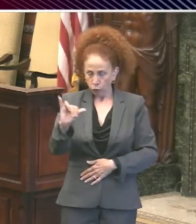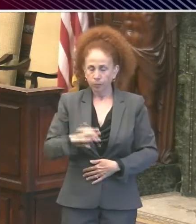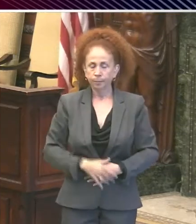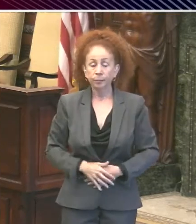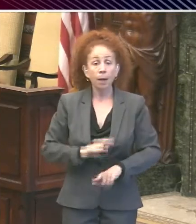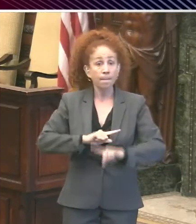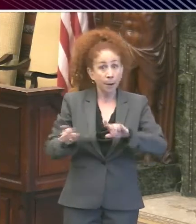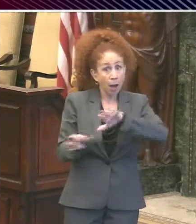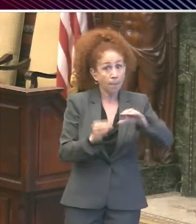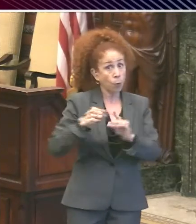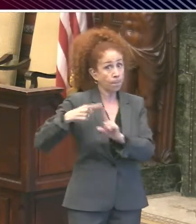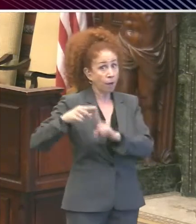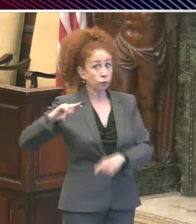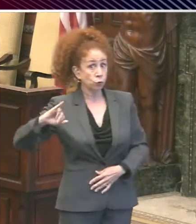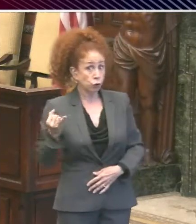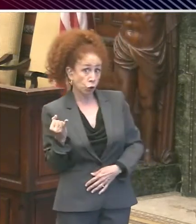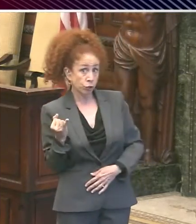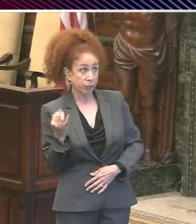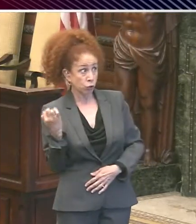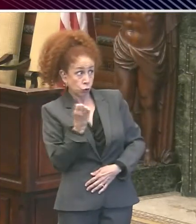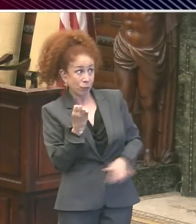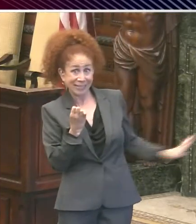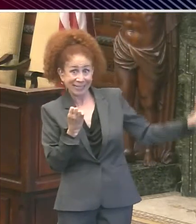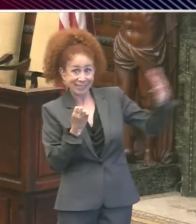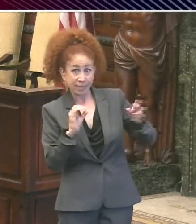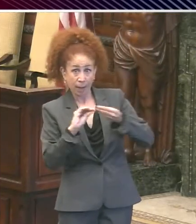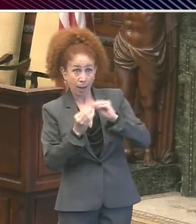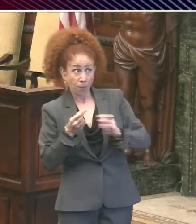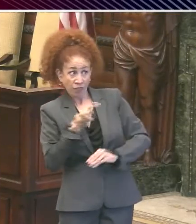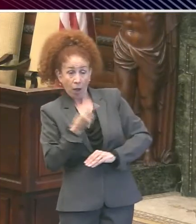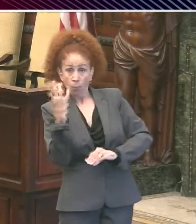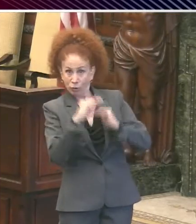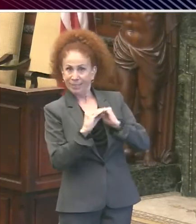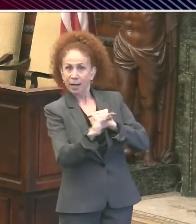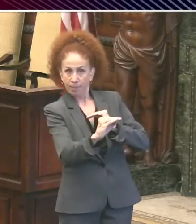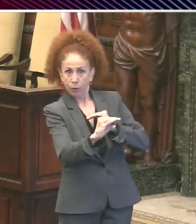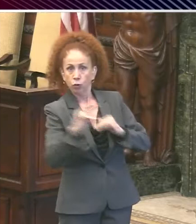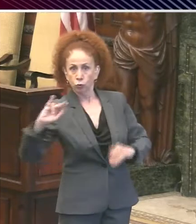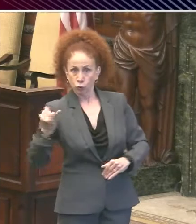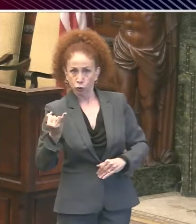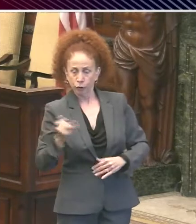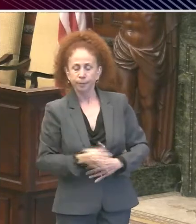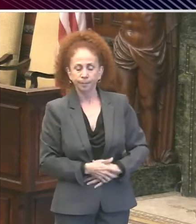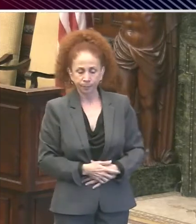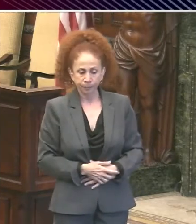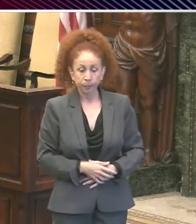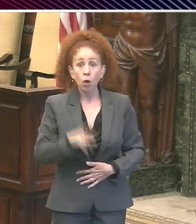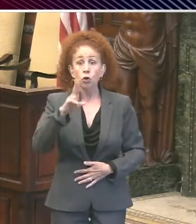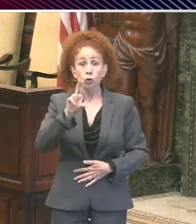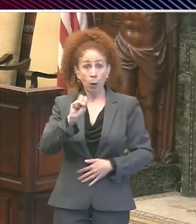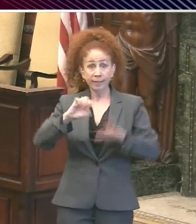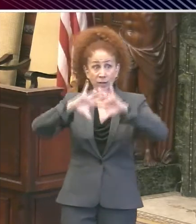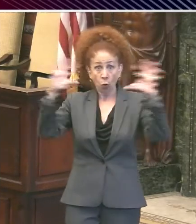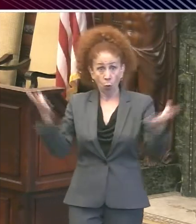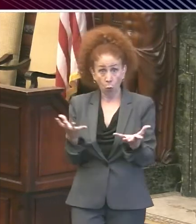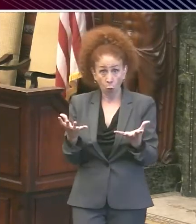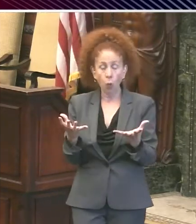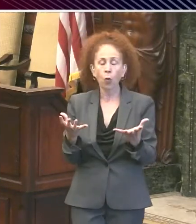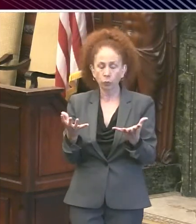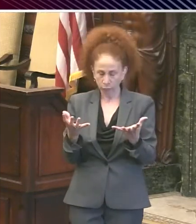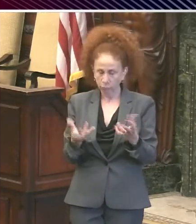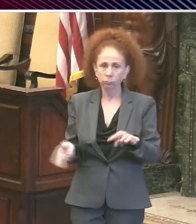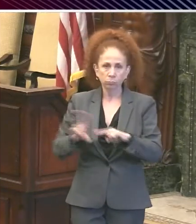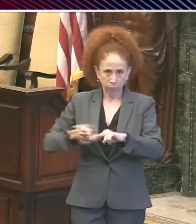positive note, though, in New Jersey to the east, case counts daily are pretty stable. In the U.S. as a whole, the epidemic continues